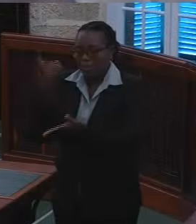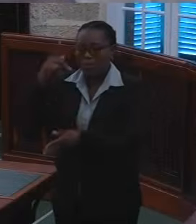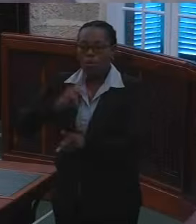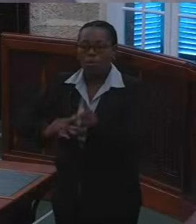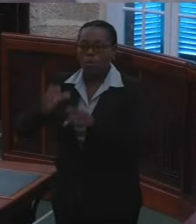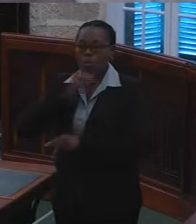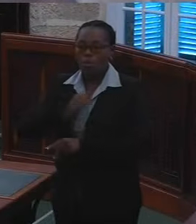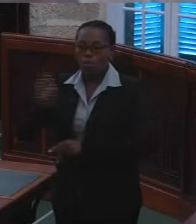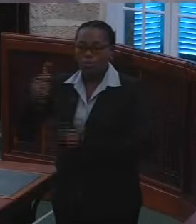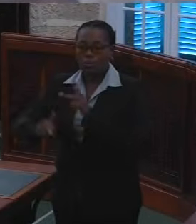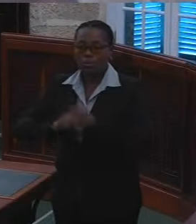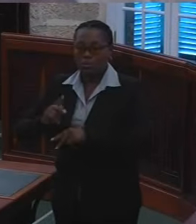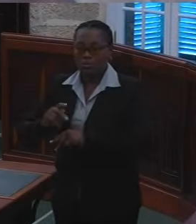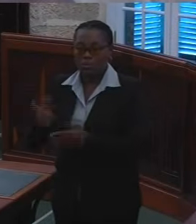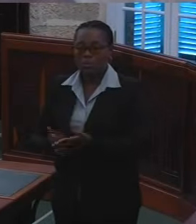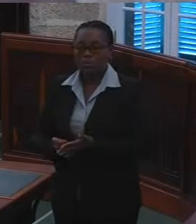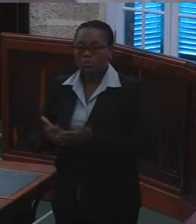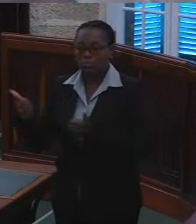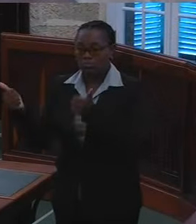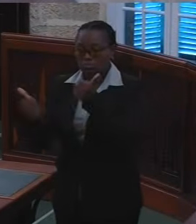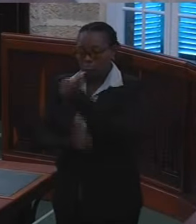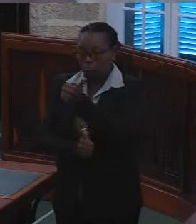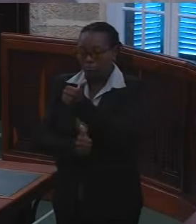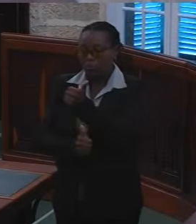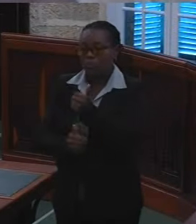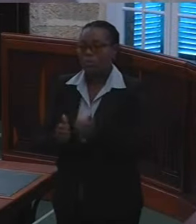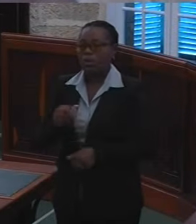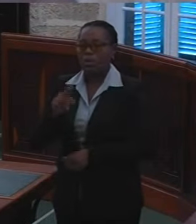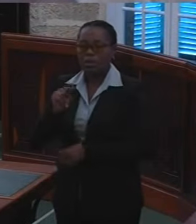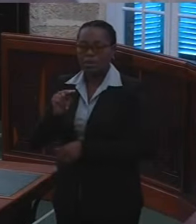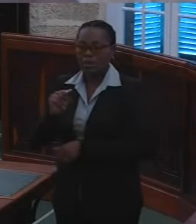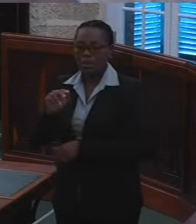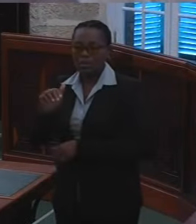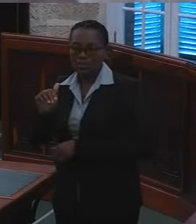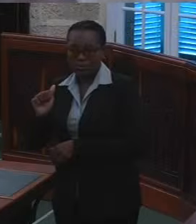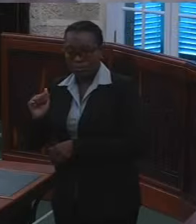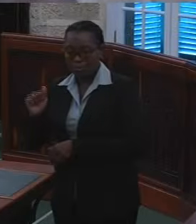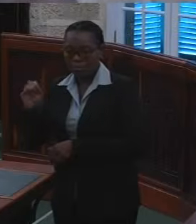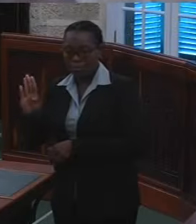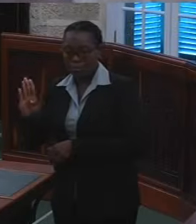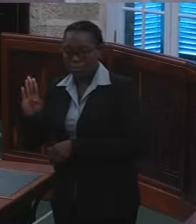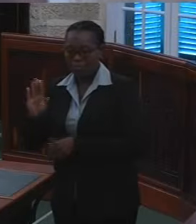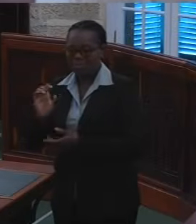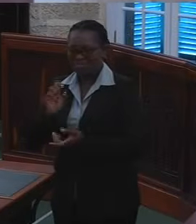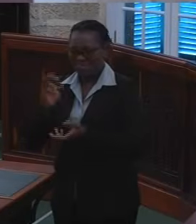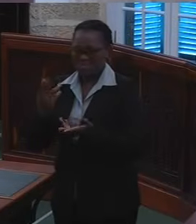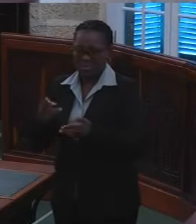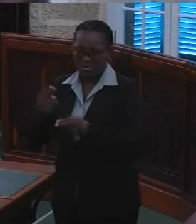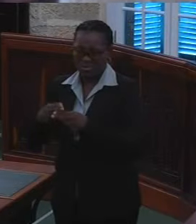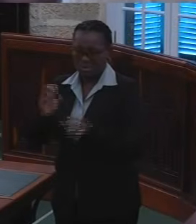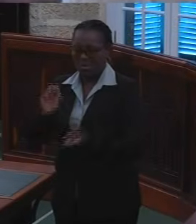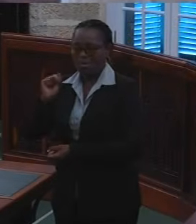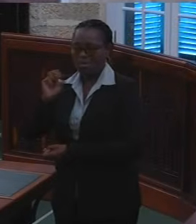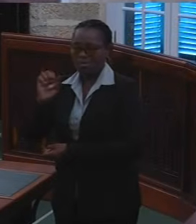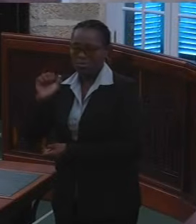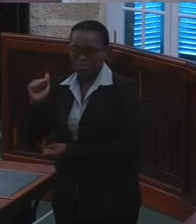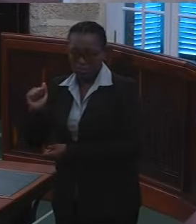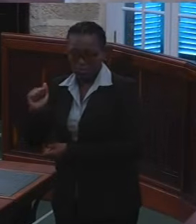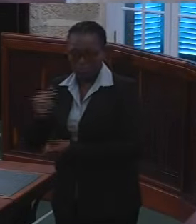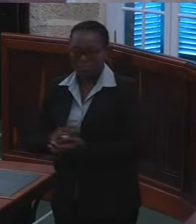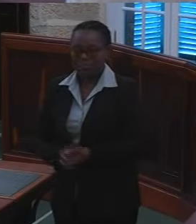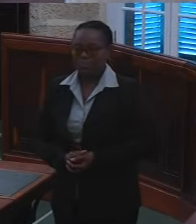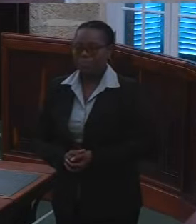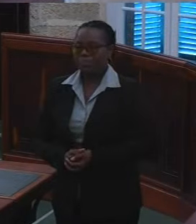National Assistance Board and now SIA. Increase again. The care and wellness project in the